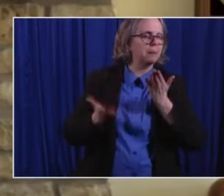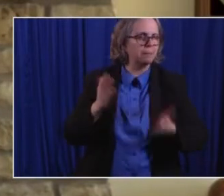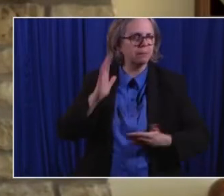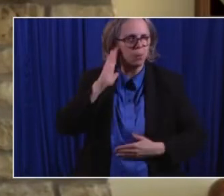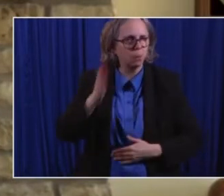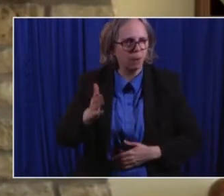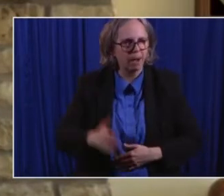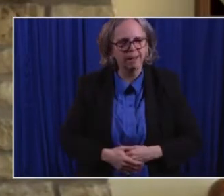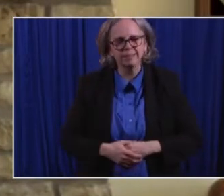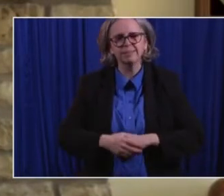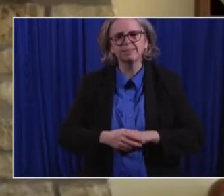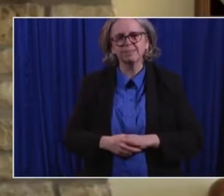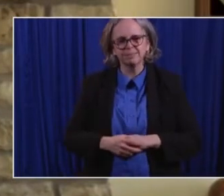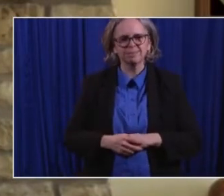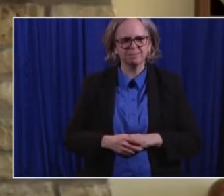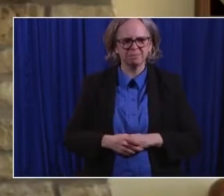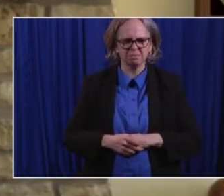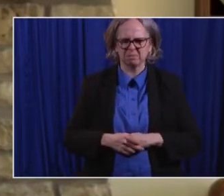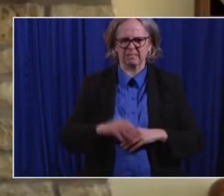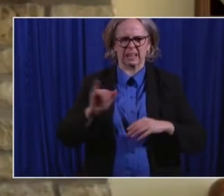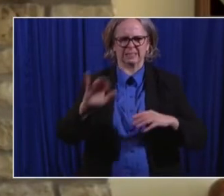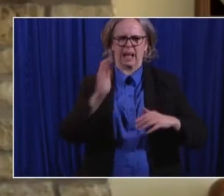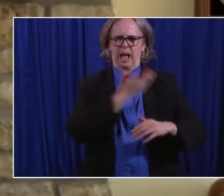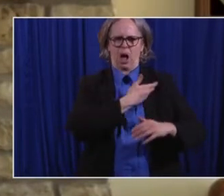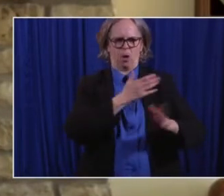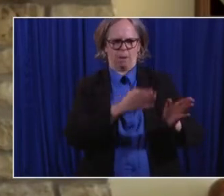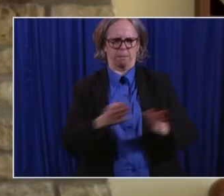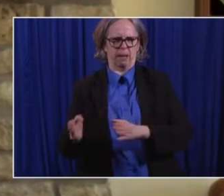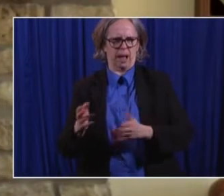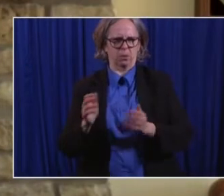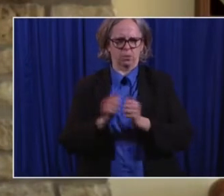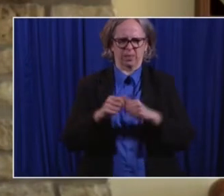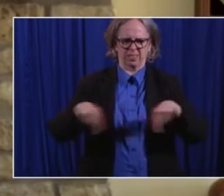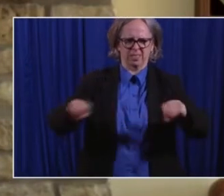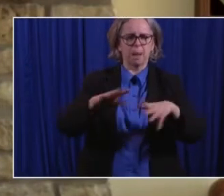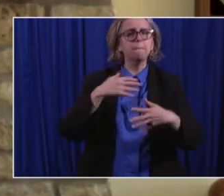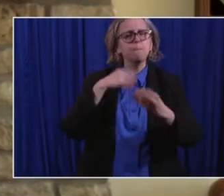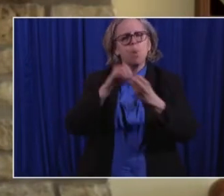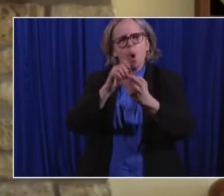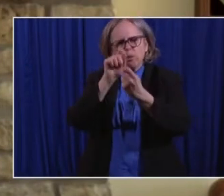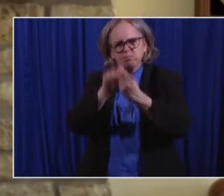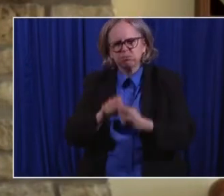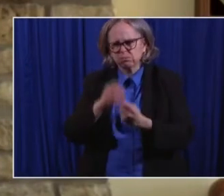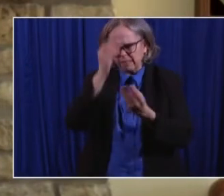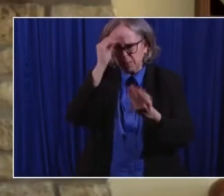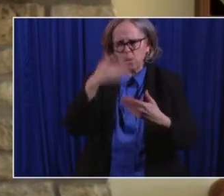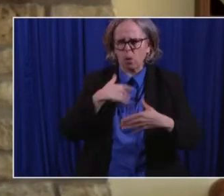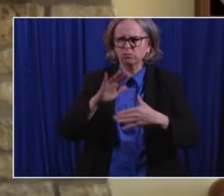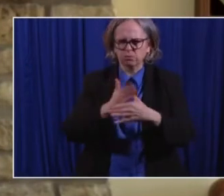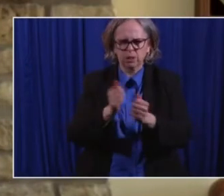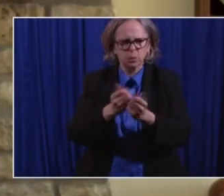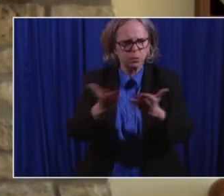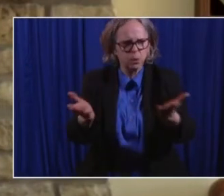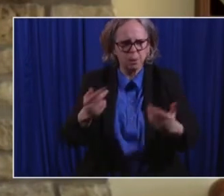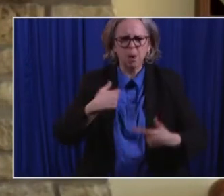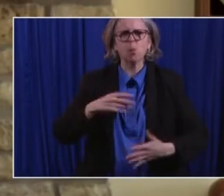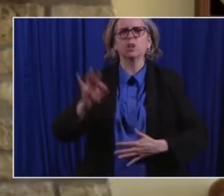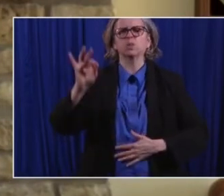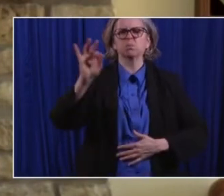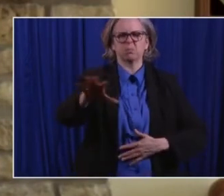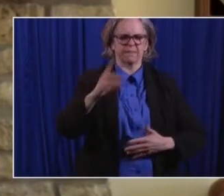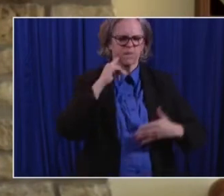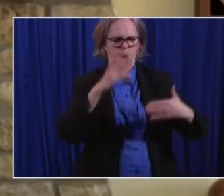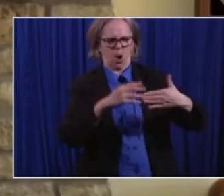So that's moving forward. We'll have all the details when we put these orders out, but I just wanted to make sure everyone